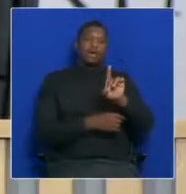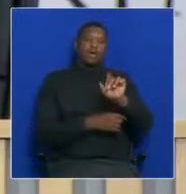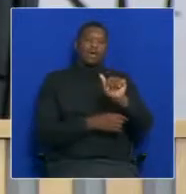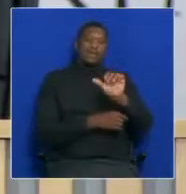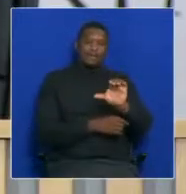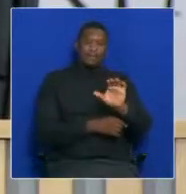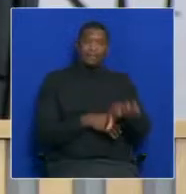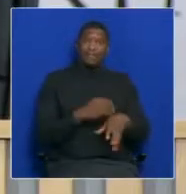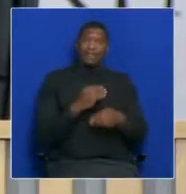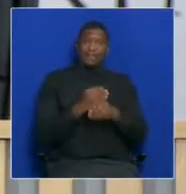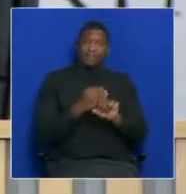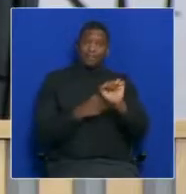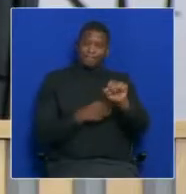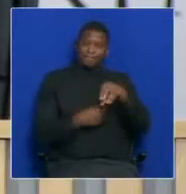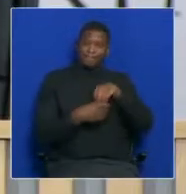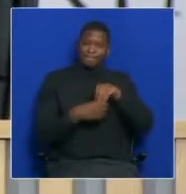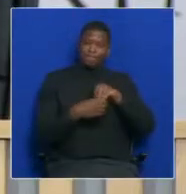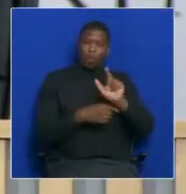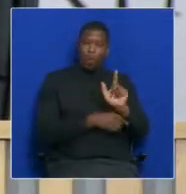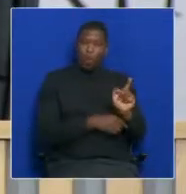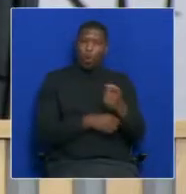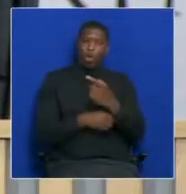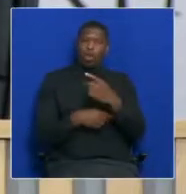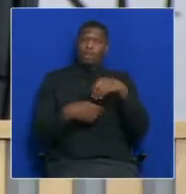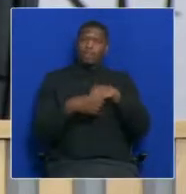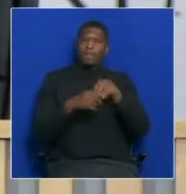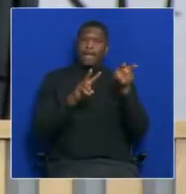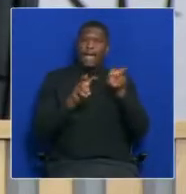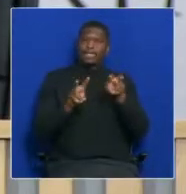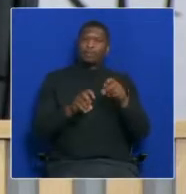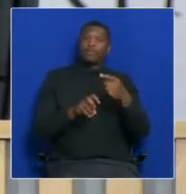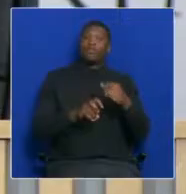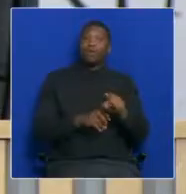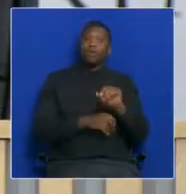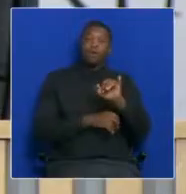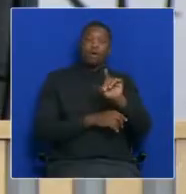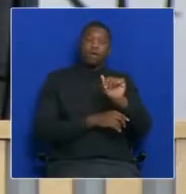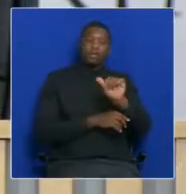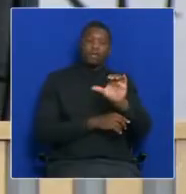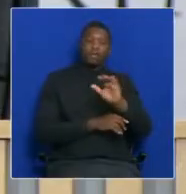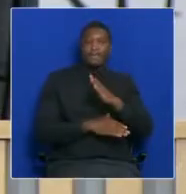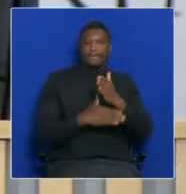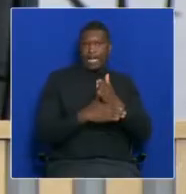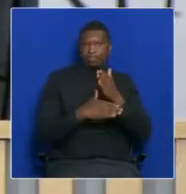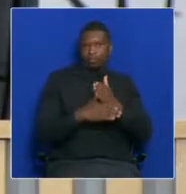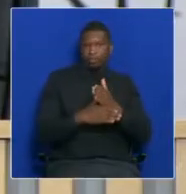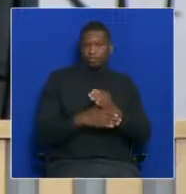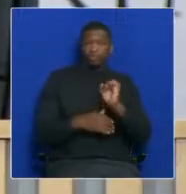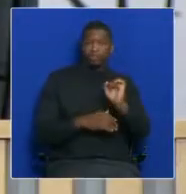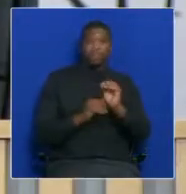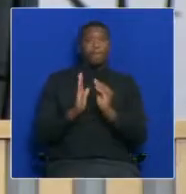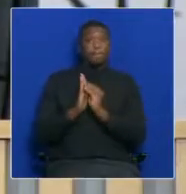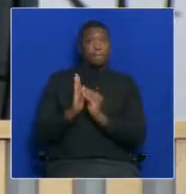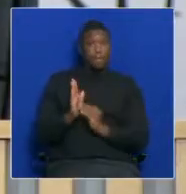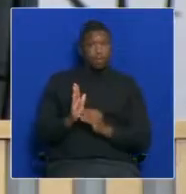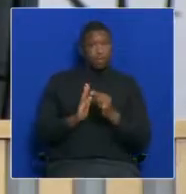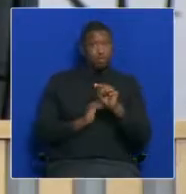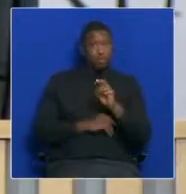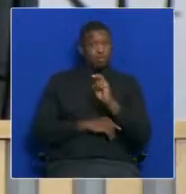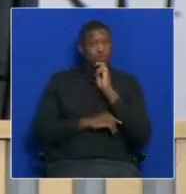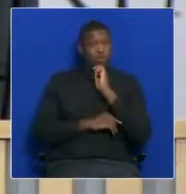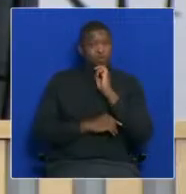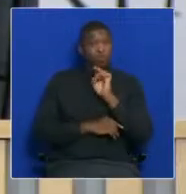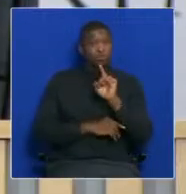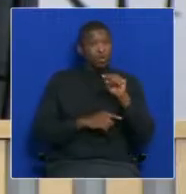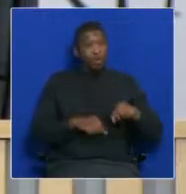aspects of the IDEC's function. The manual is intended for use by all personnel working